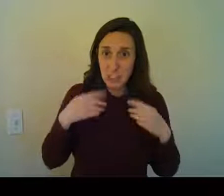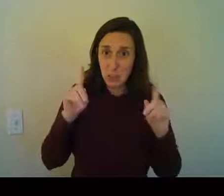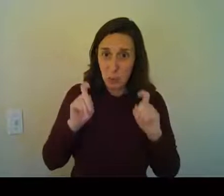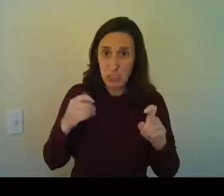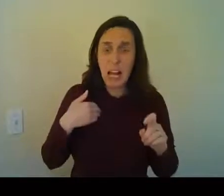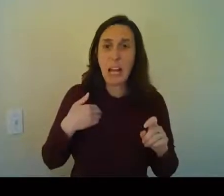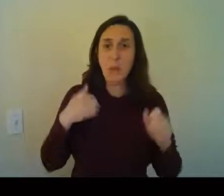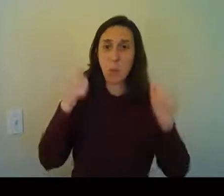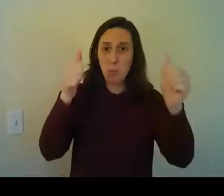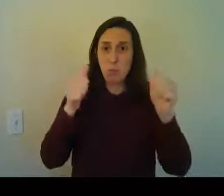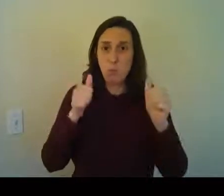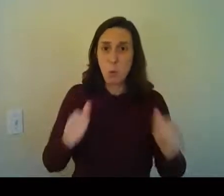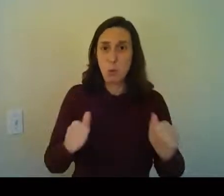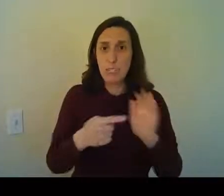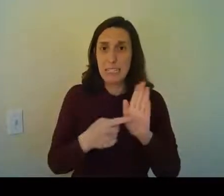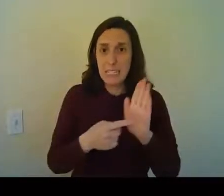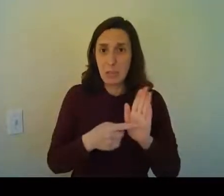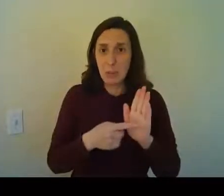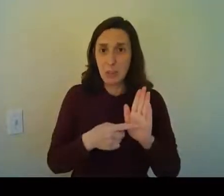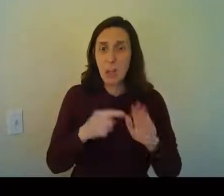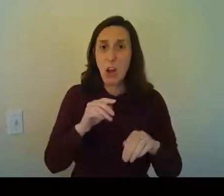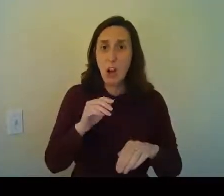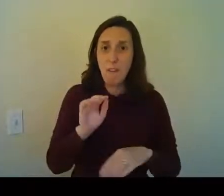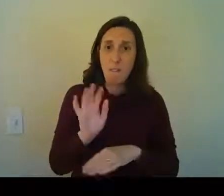playlist coming across.